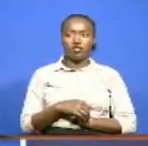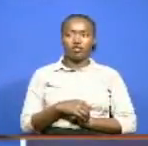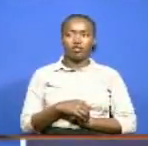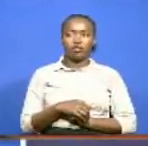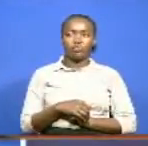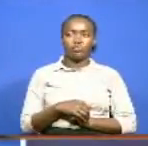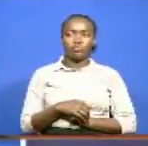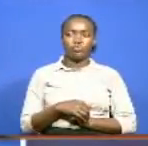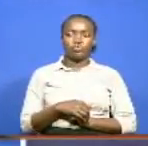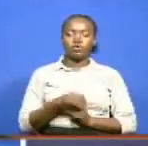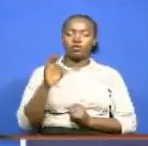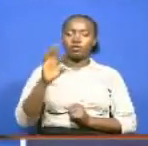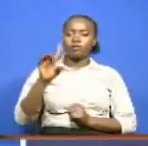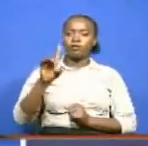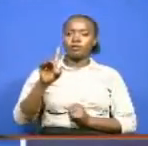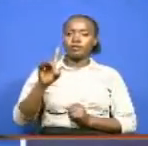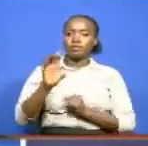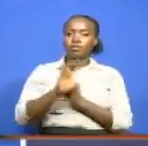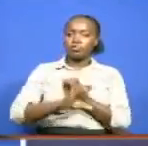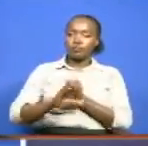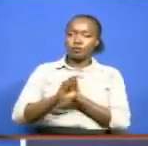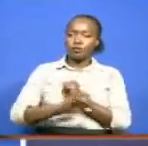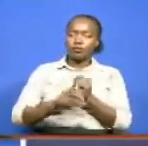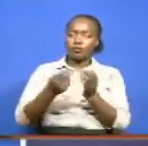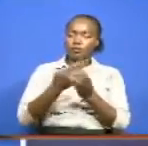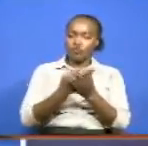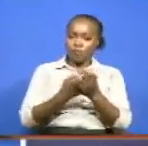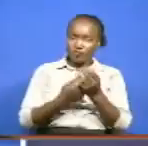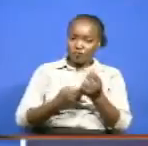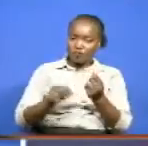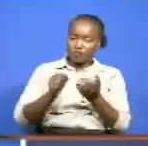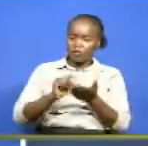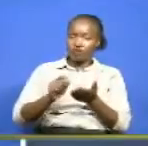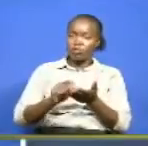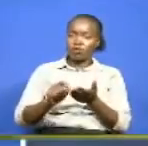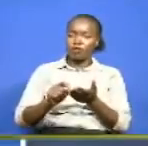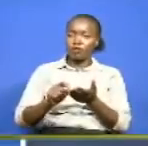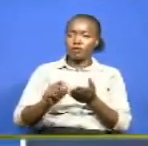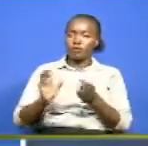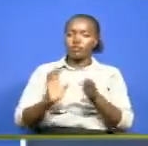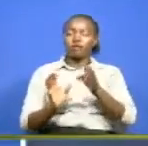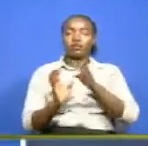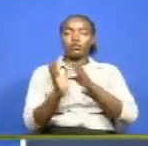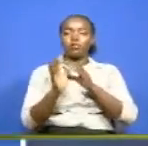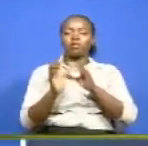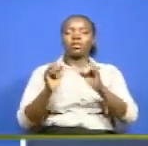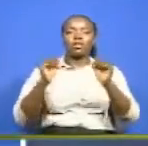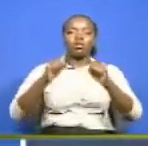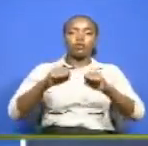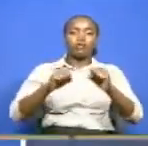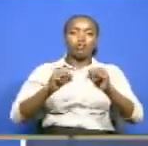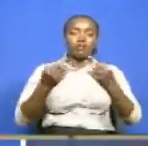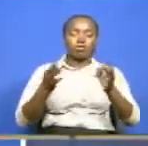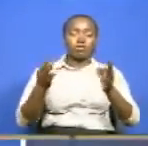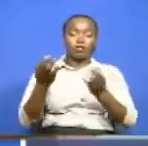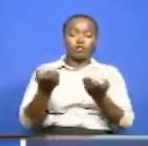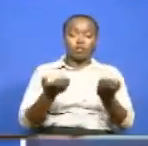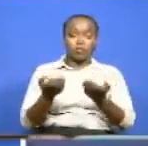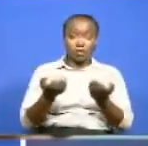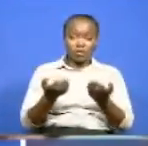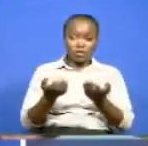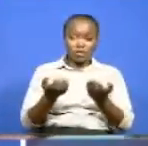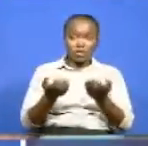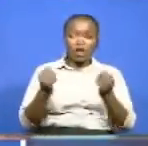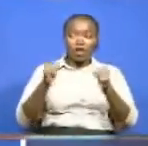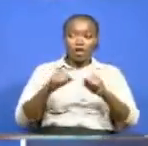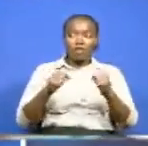To date, 31 countries have both signed and approved the ratification of the African Continental Free Trade Agreement. As such, come January